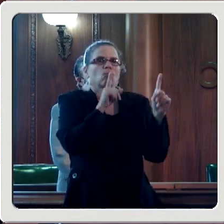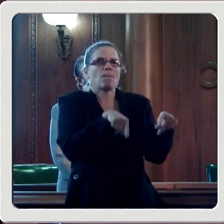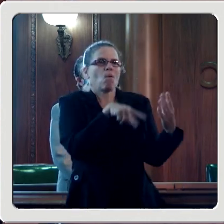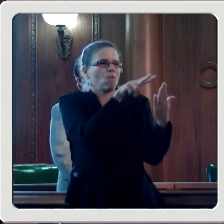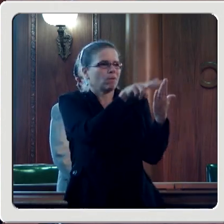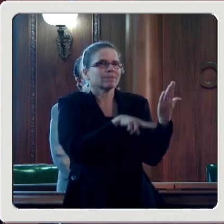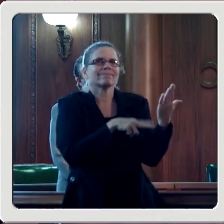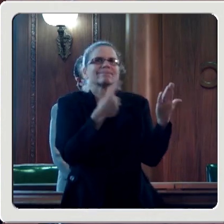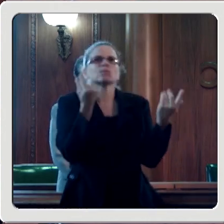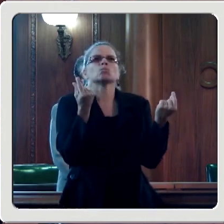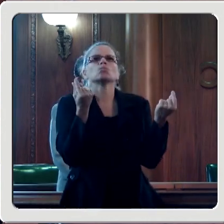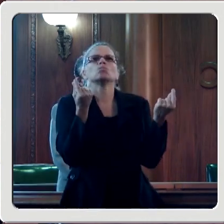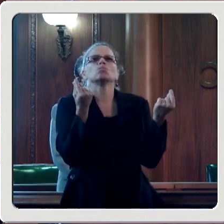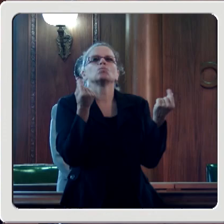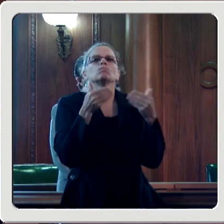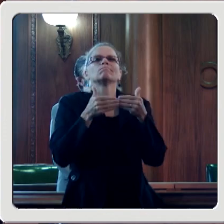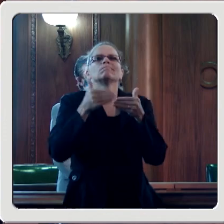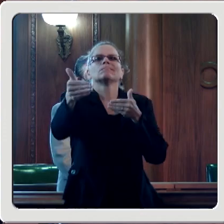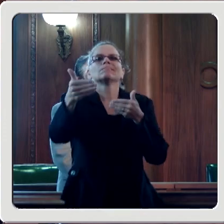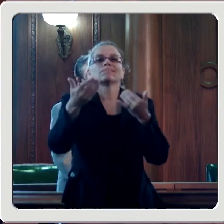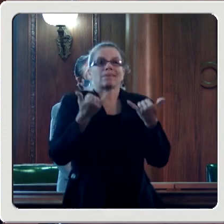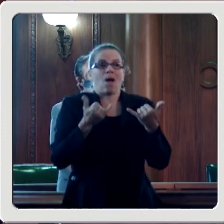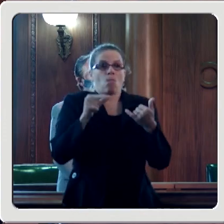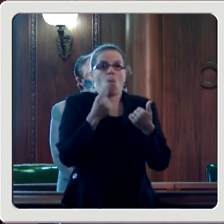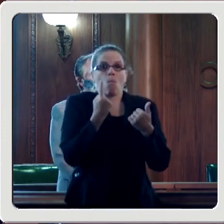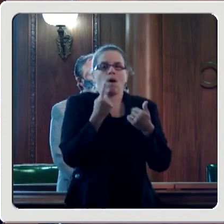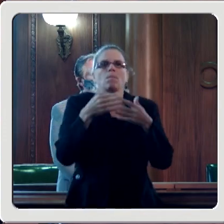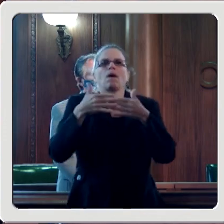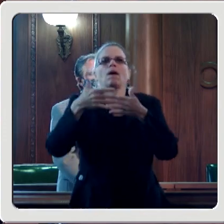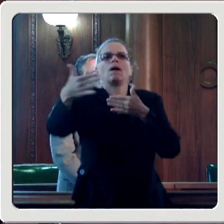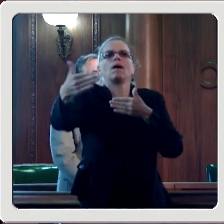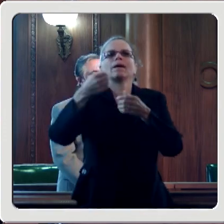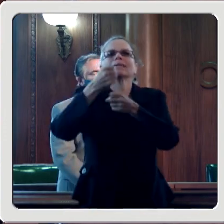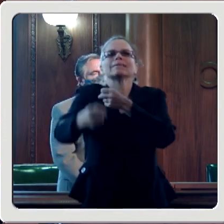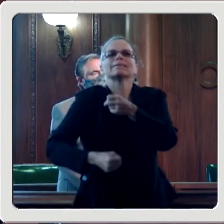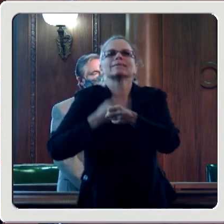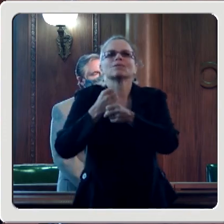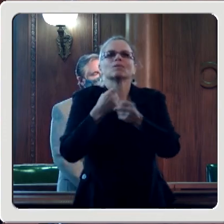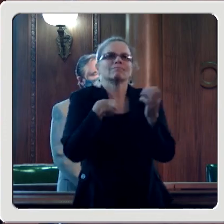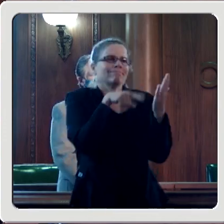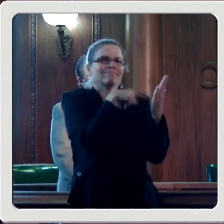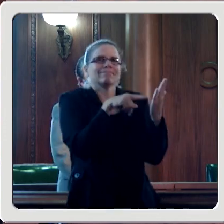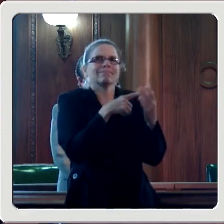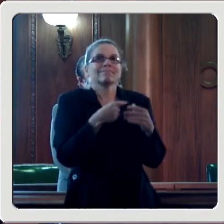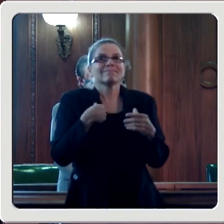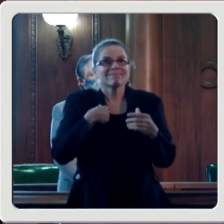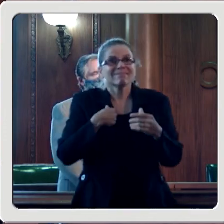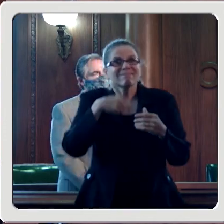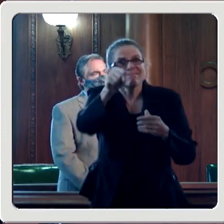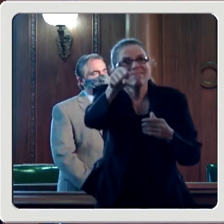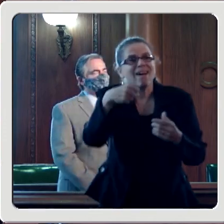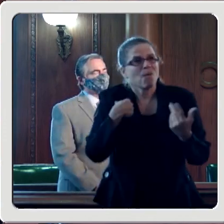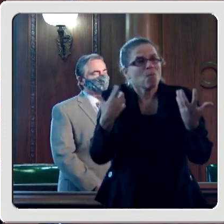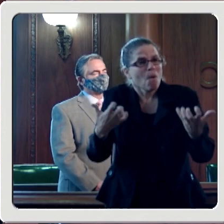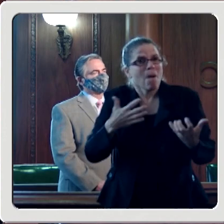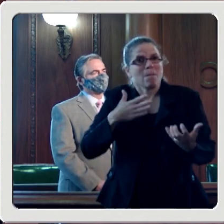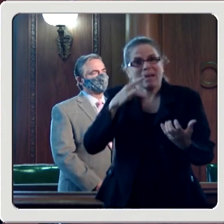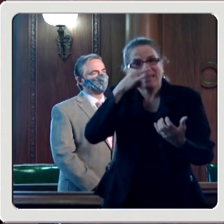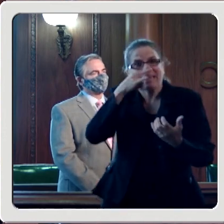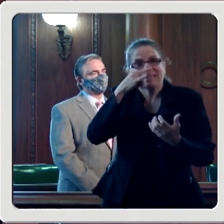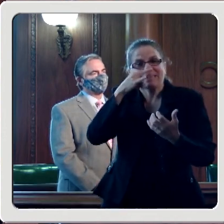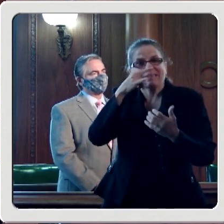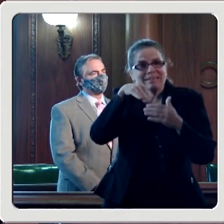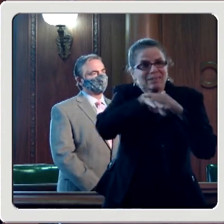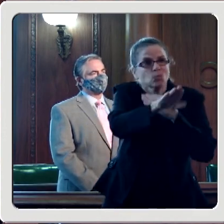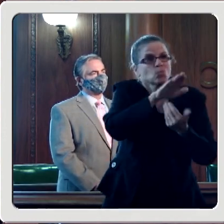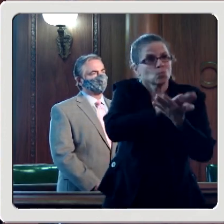students. As educators, we all want to get our kids back in school, but we wanted to make sure that our students were safe and our staff